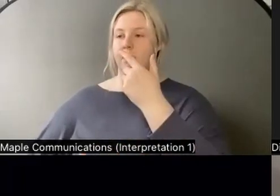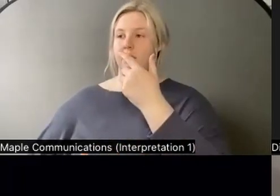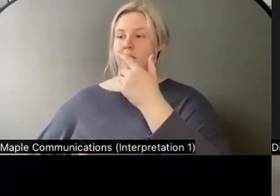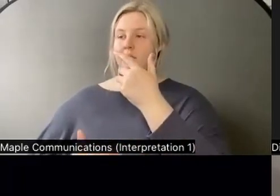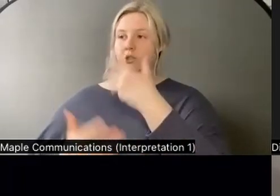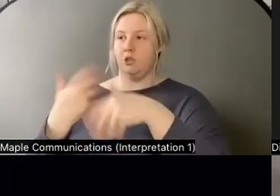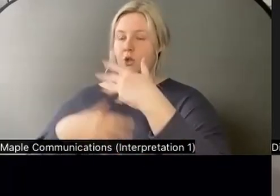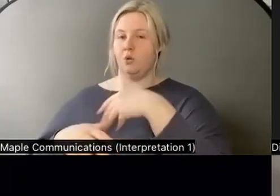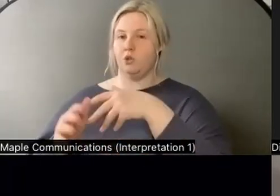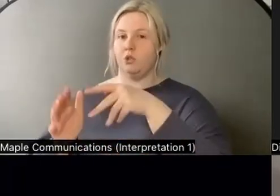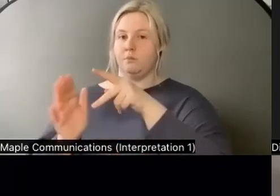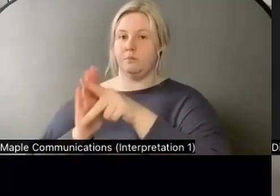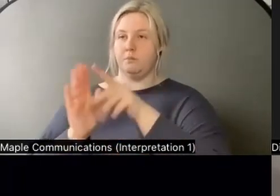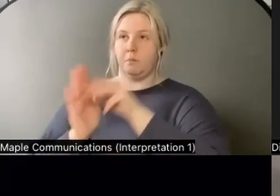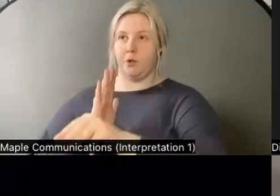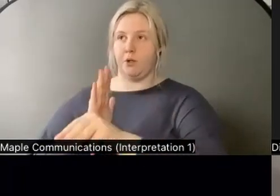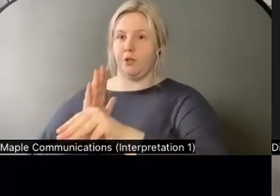National Headquarters.